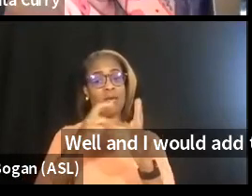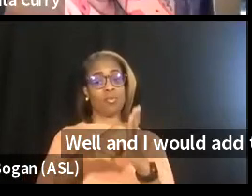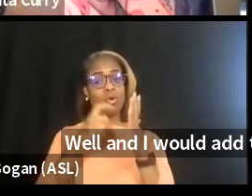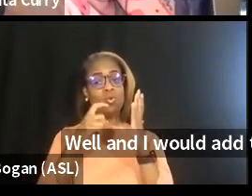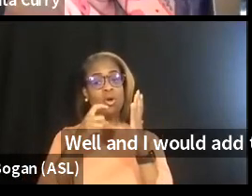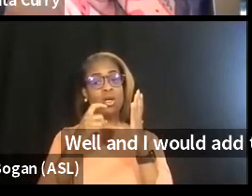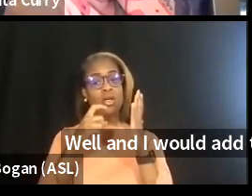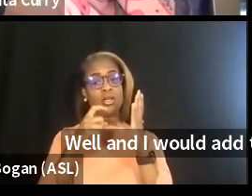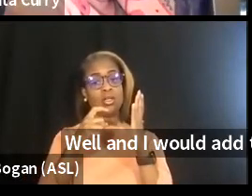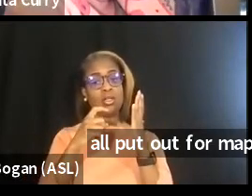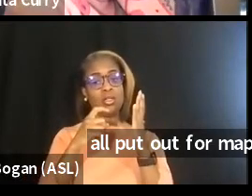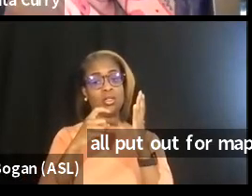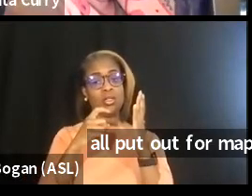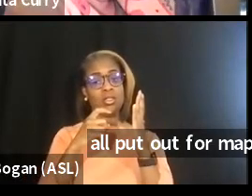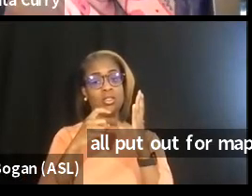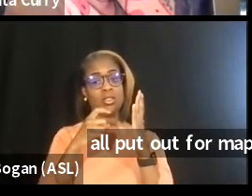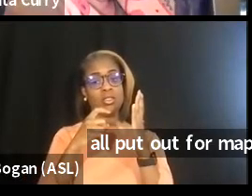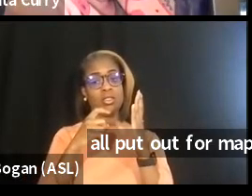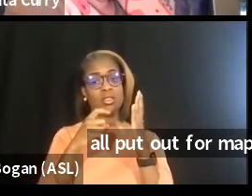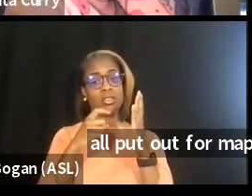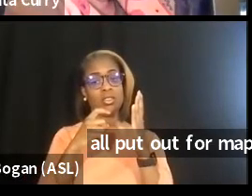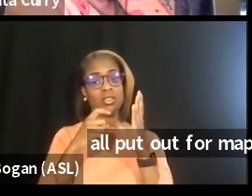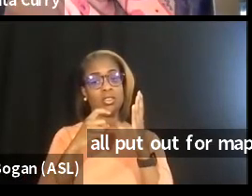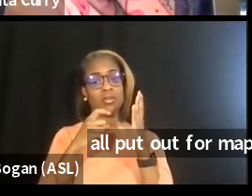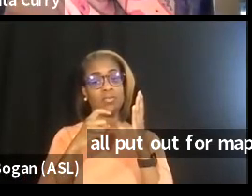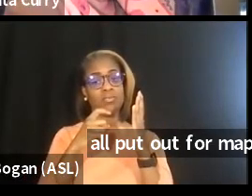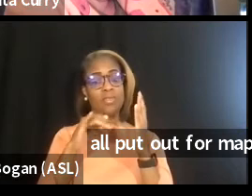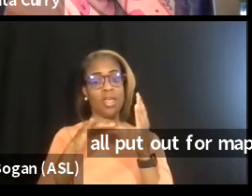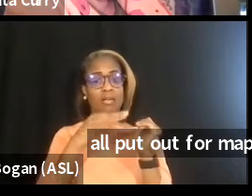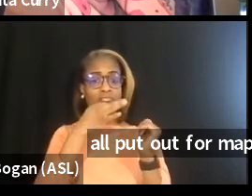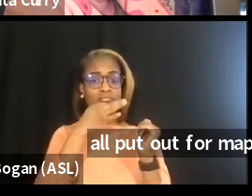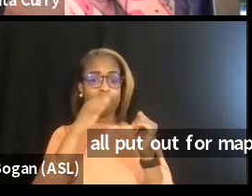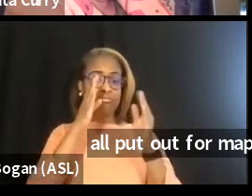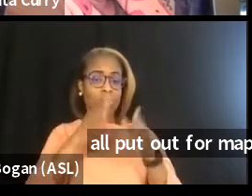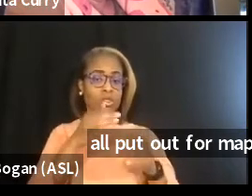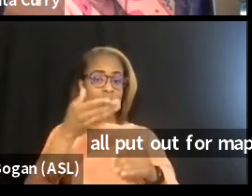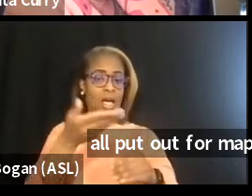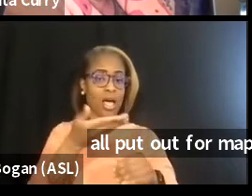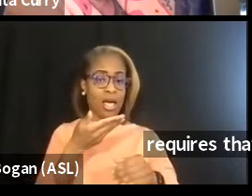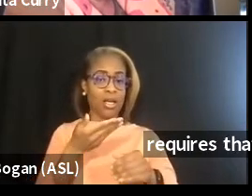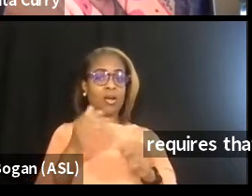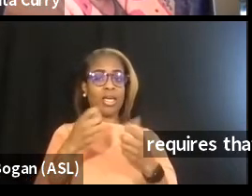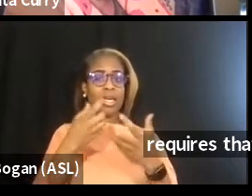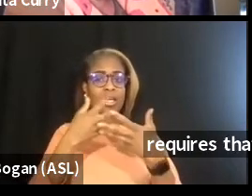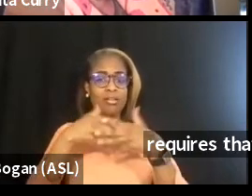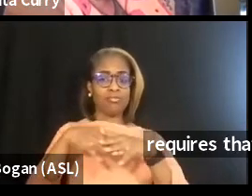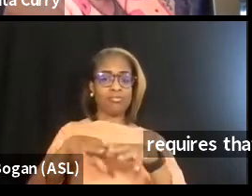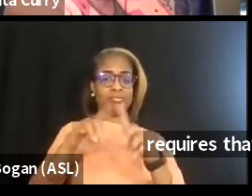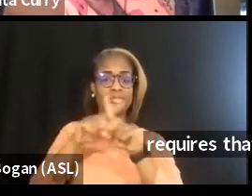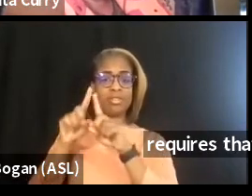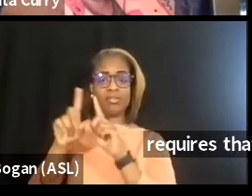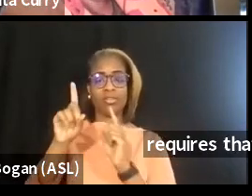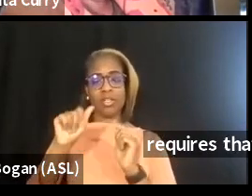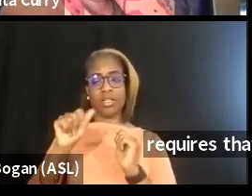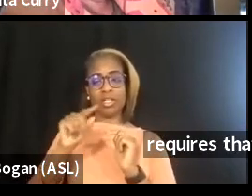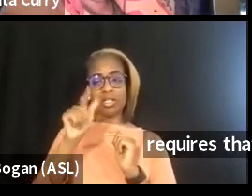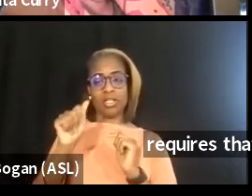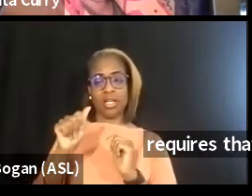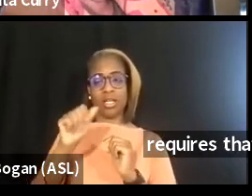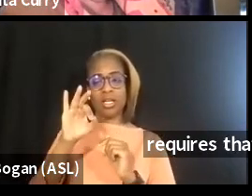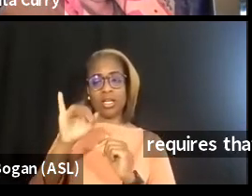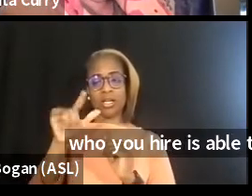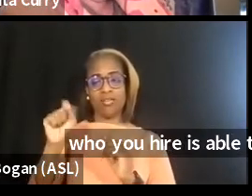that the expert who you hire is able to integrate different data files into